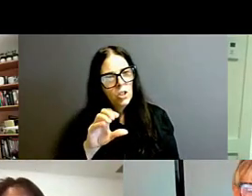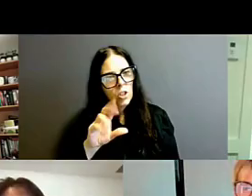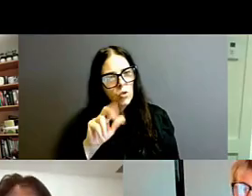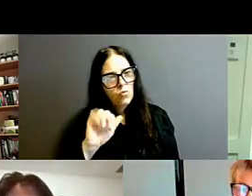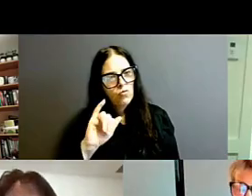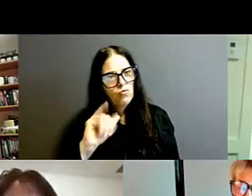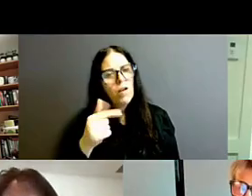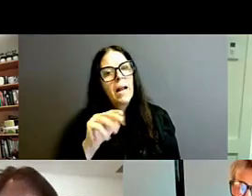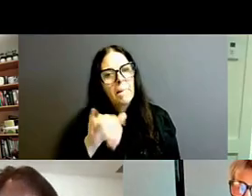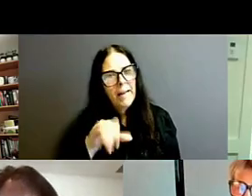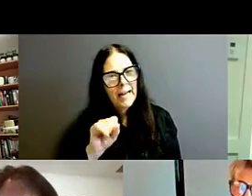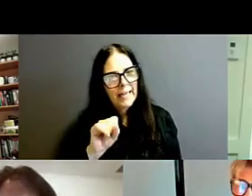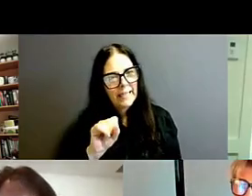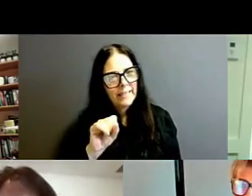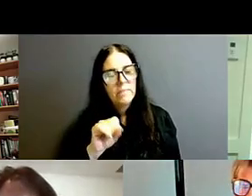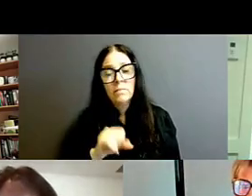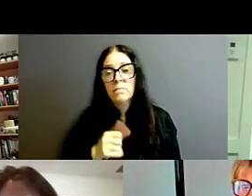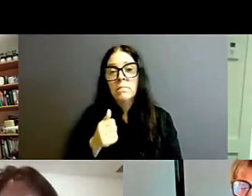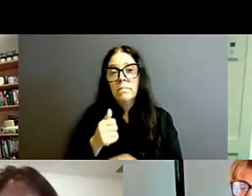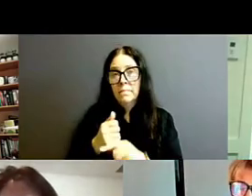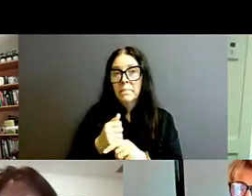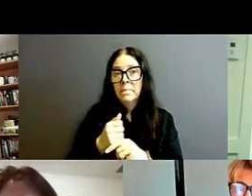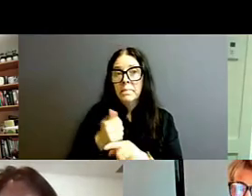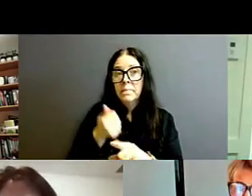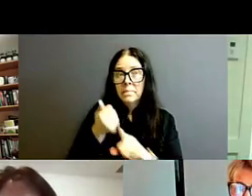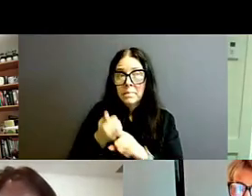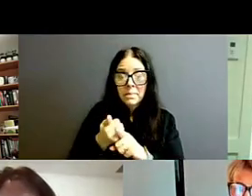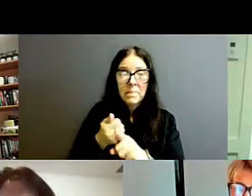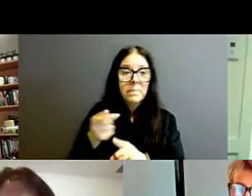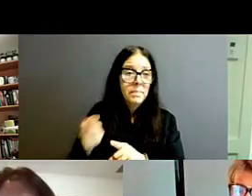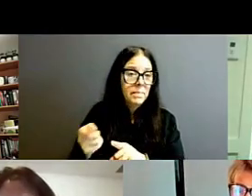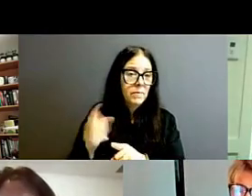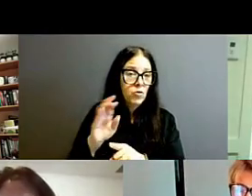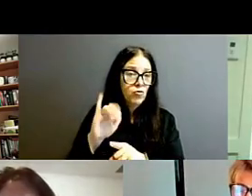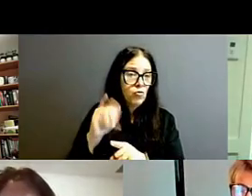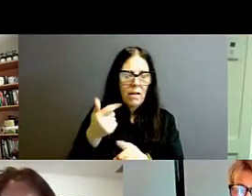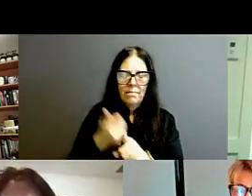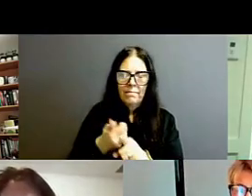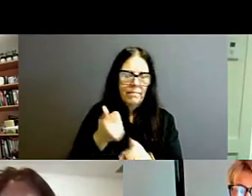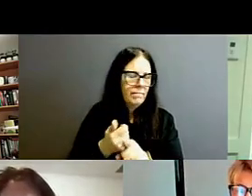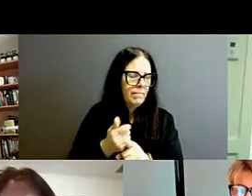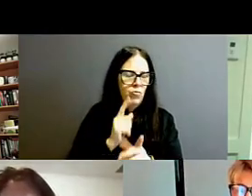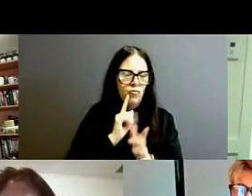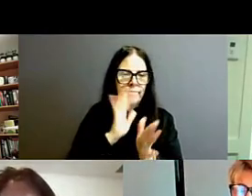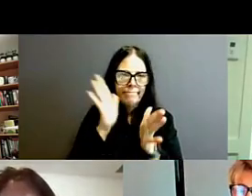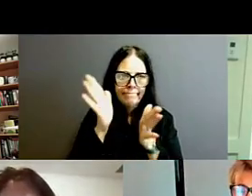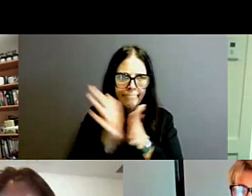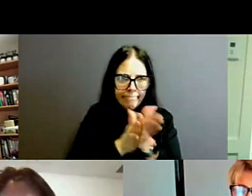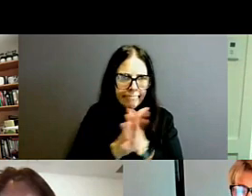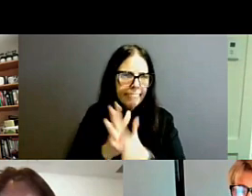Who was really experienced, not only experienced, but a very enthusiastic, passionate